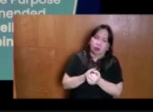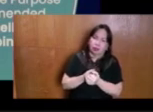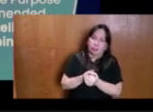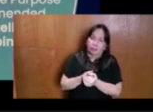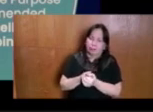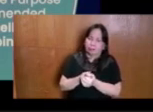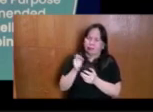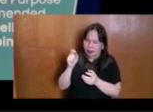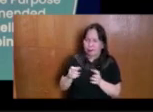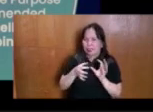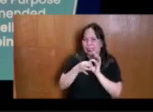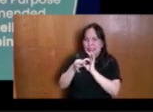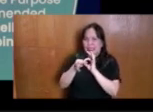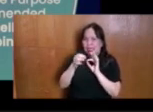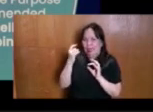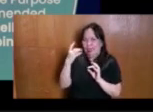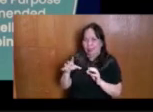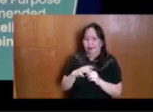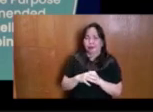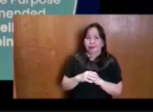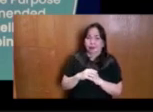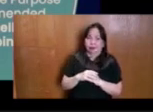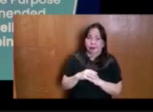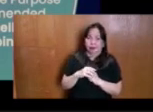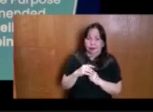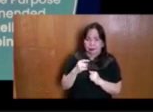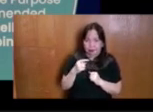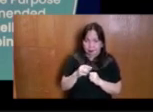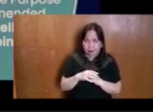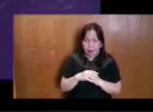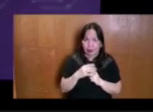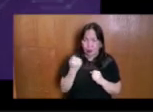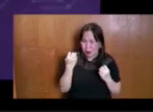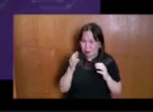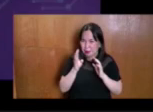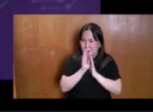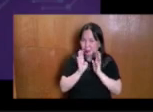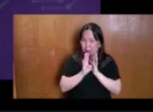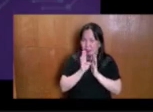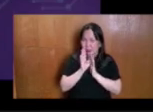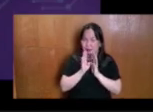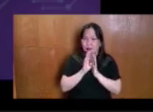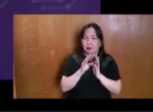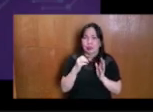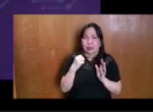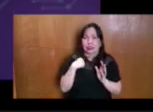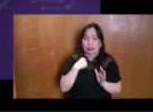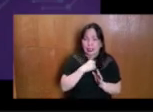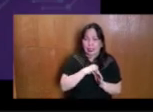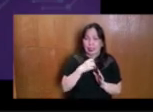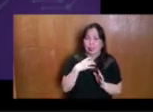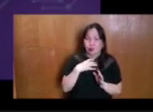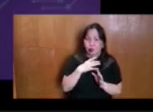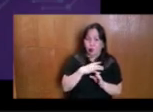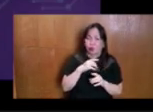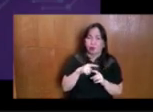consolidated. So there's all these bills, but maybe not